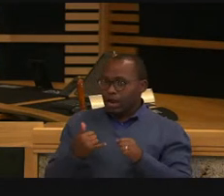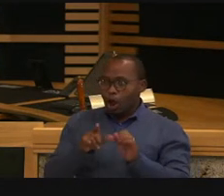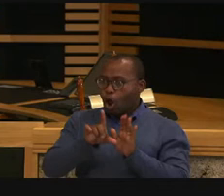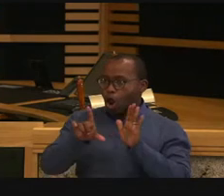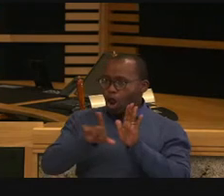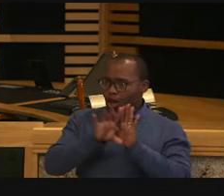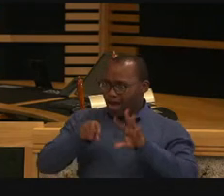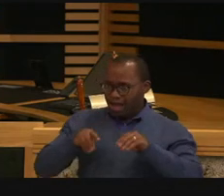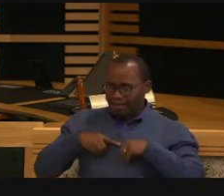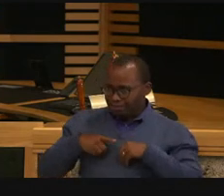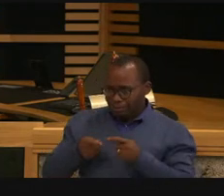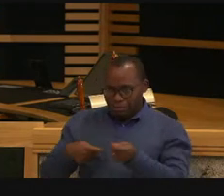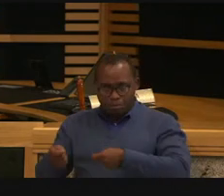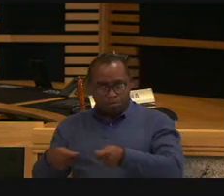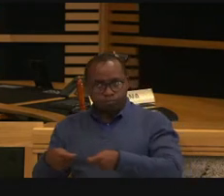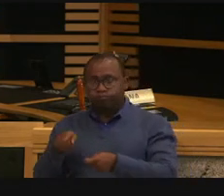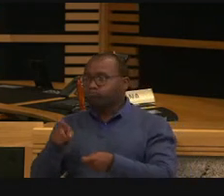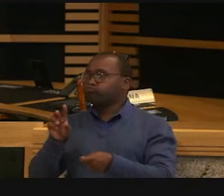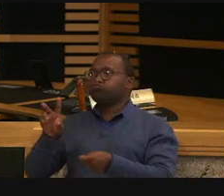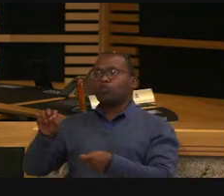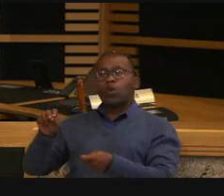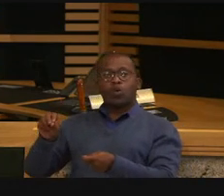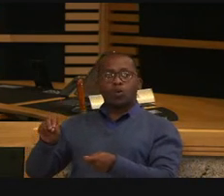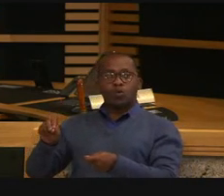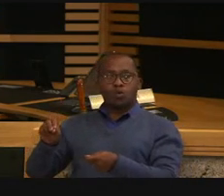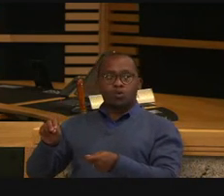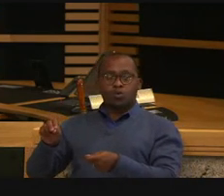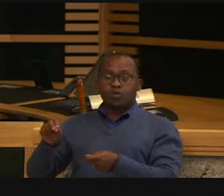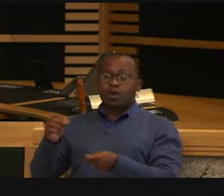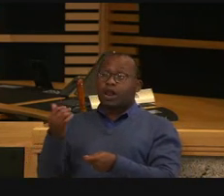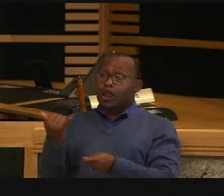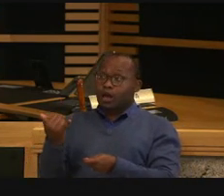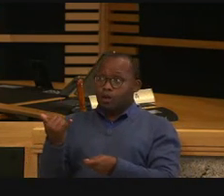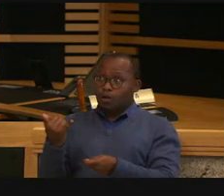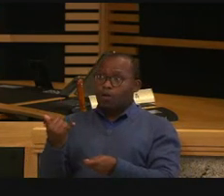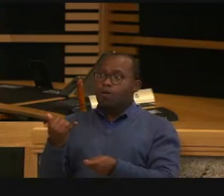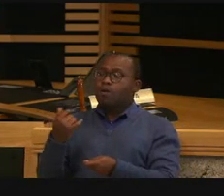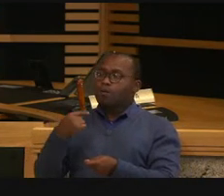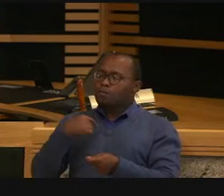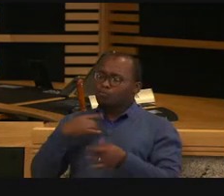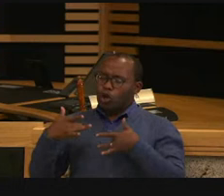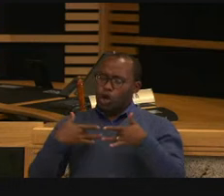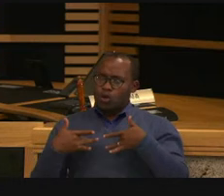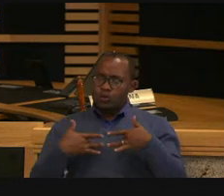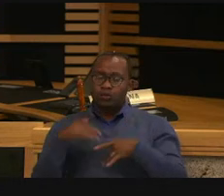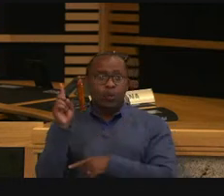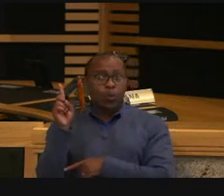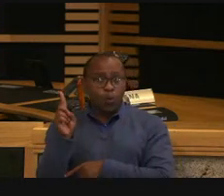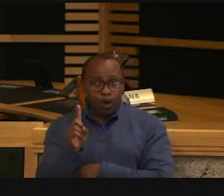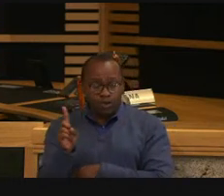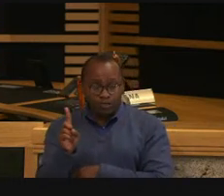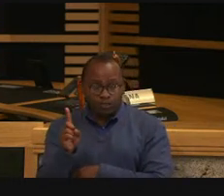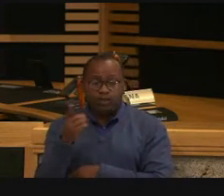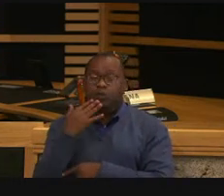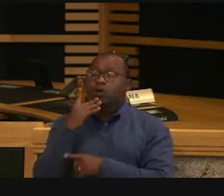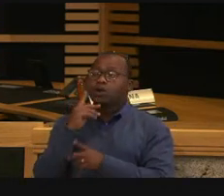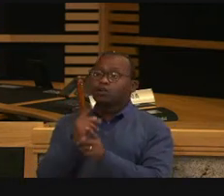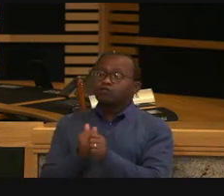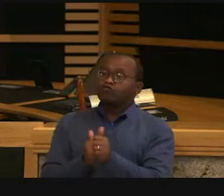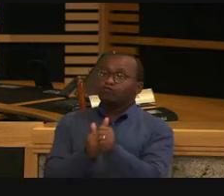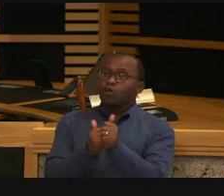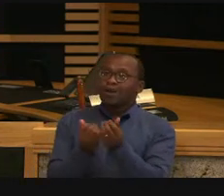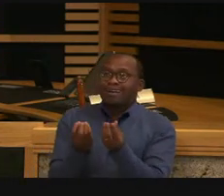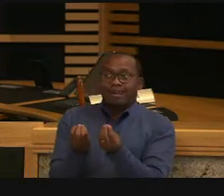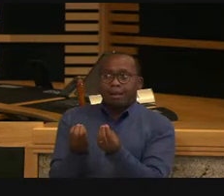products, these are big numbers. Honorable Deputy Speaker, but the concern is that in the pursuit of big numbers, we are losing sight of the